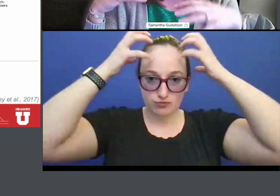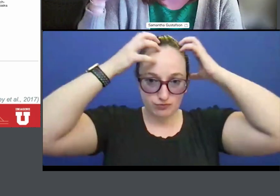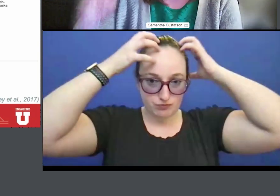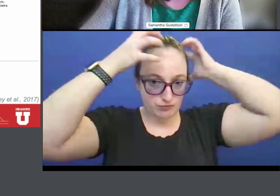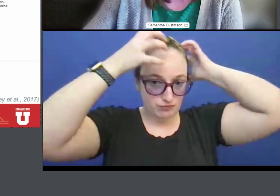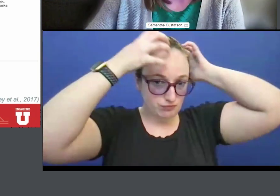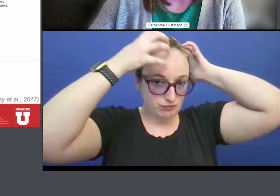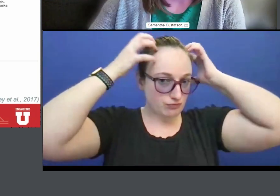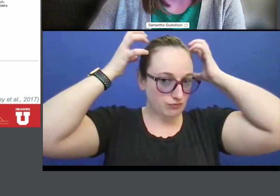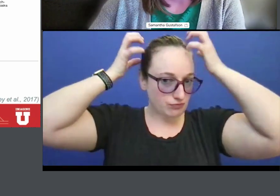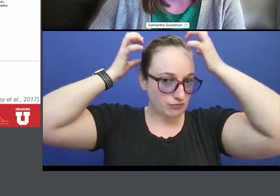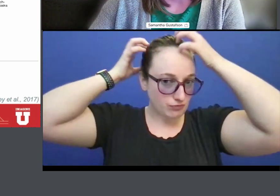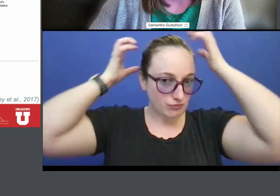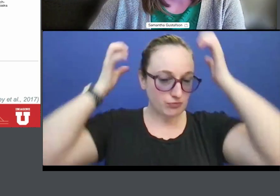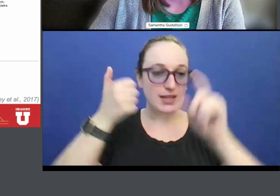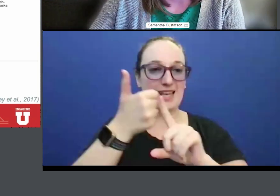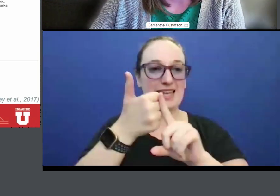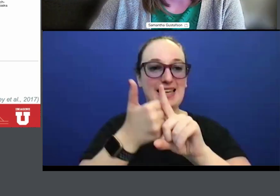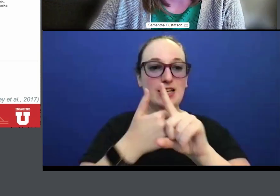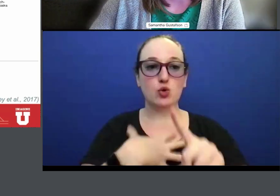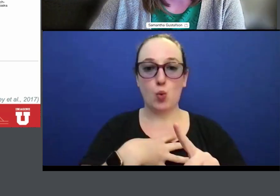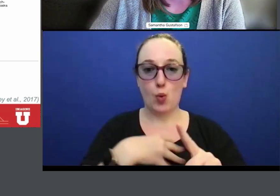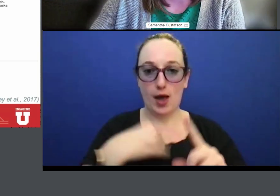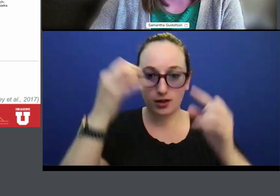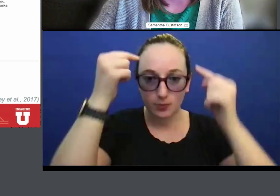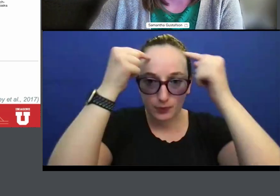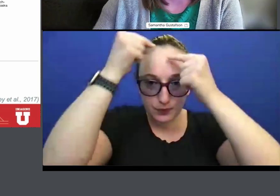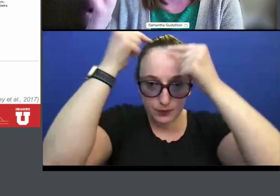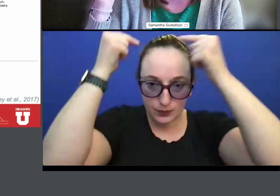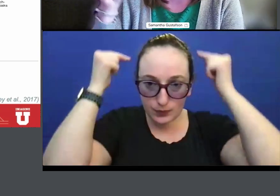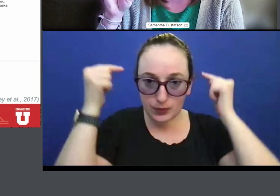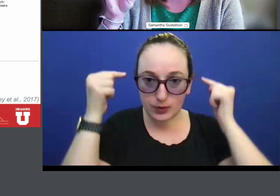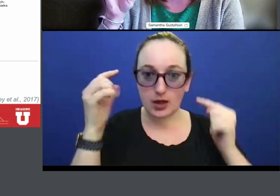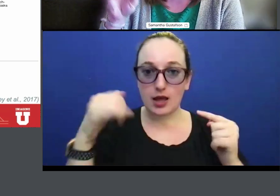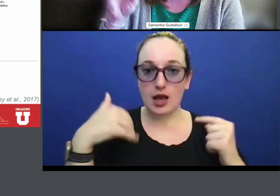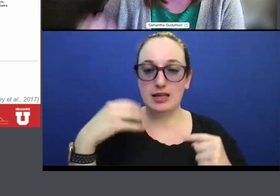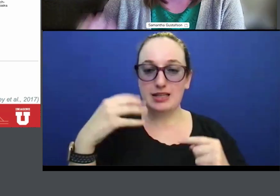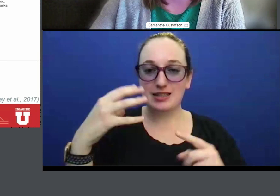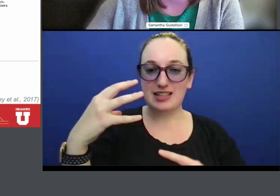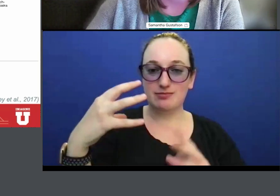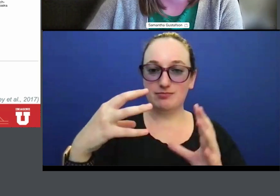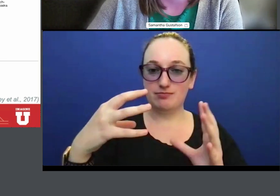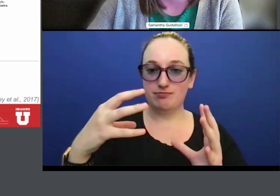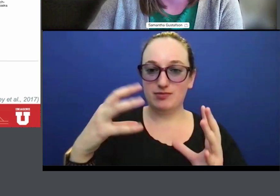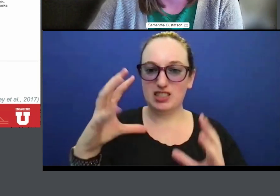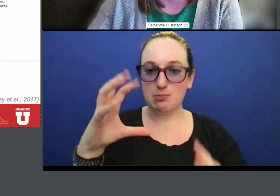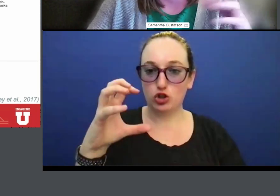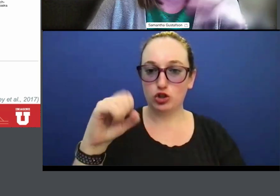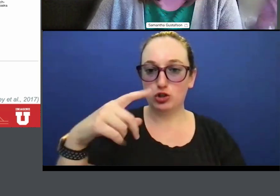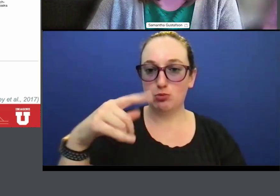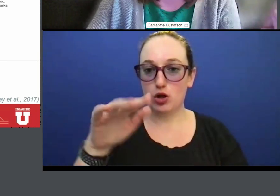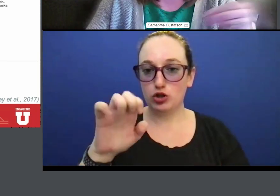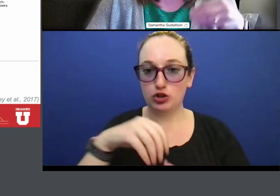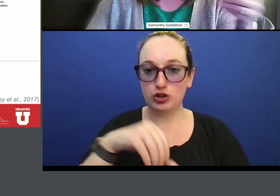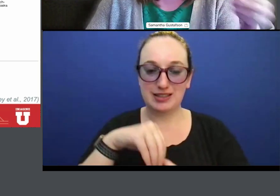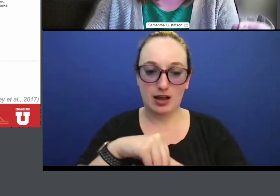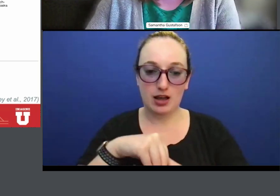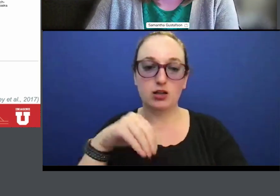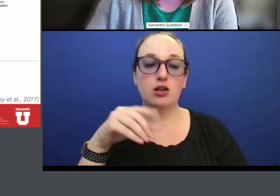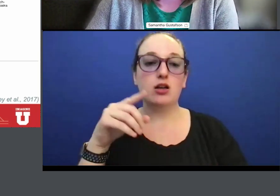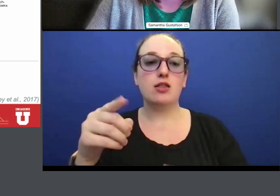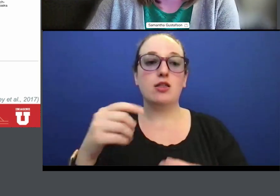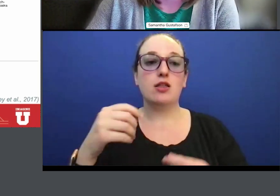of those white dots here has a little sponge that has an electrode in it that's only measuring